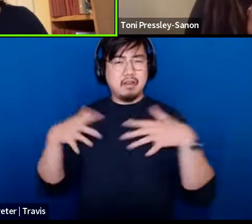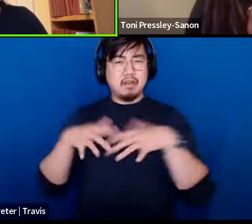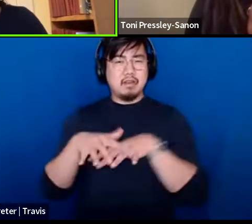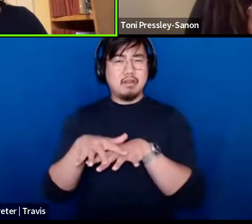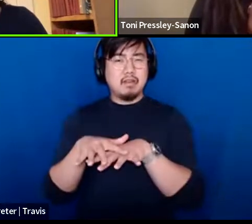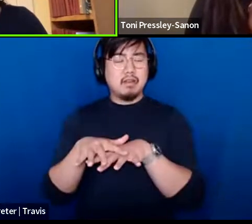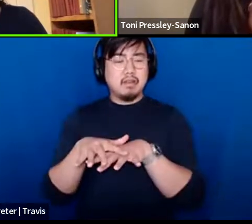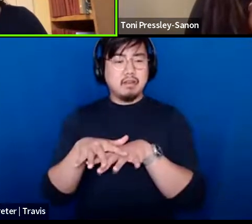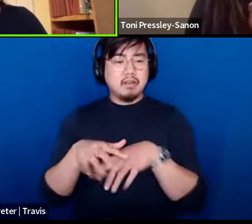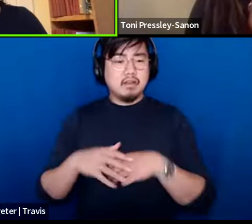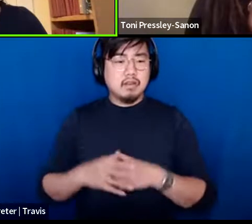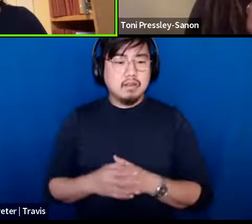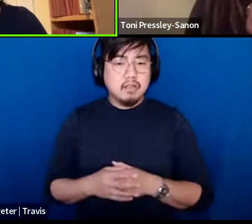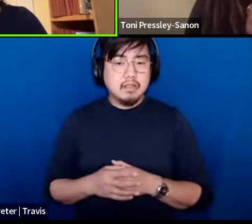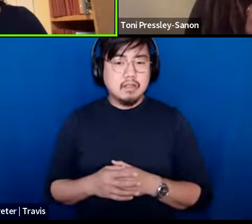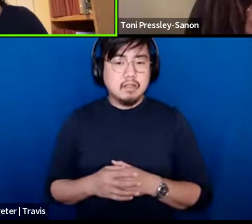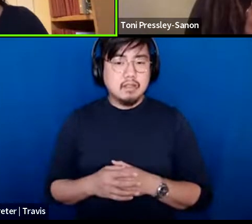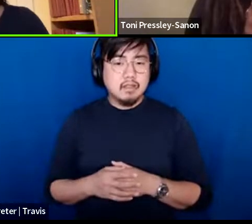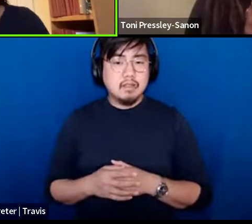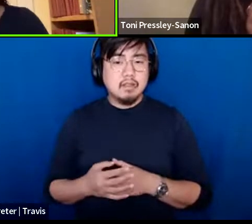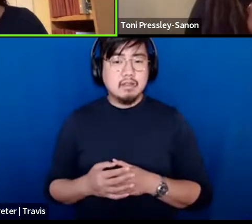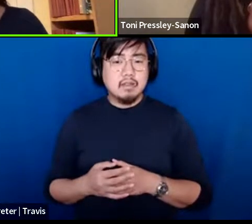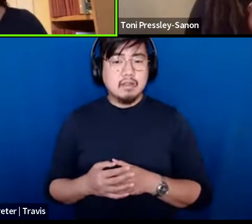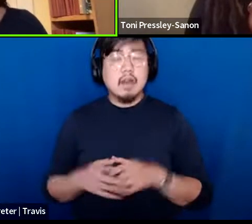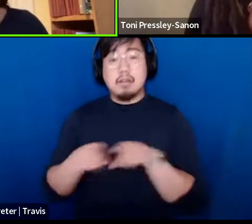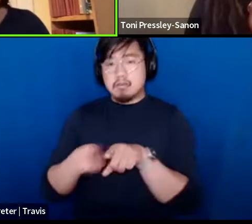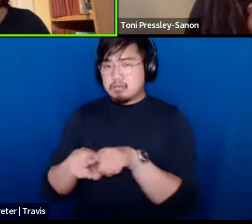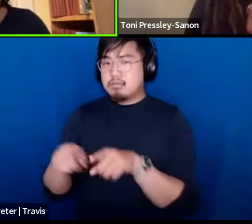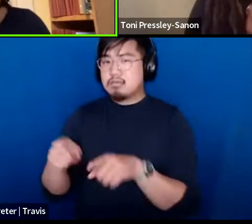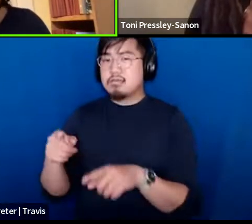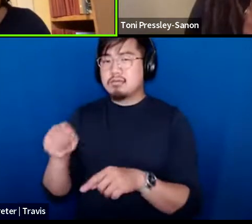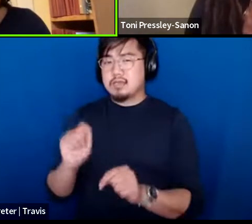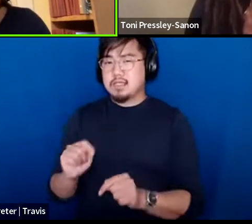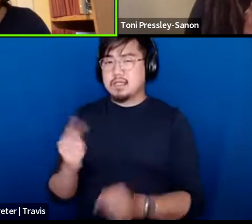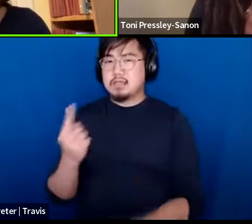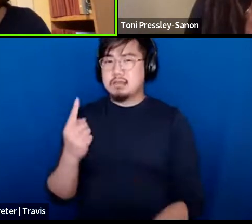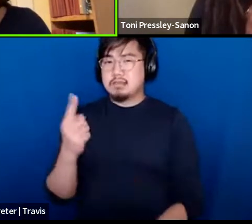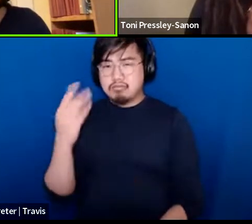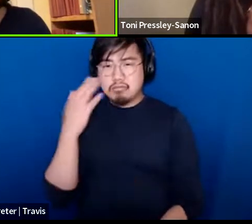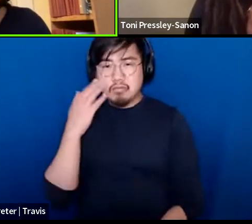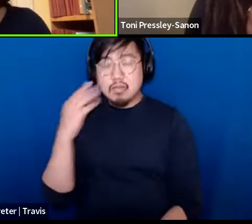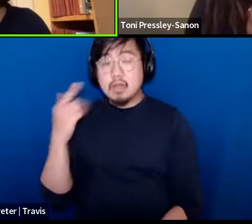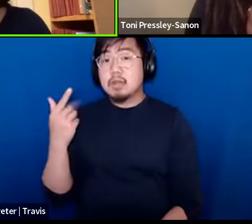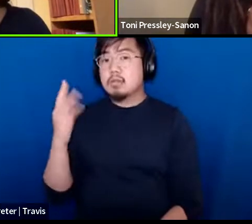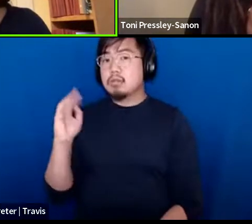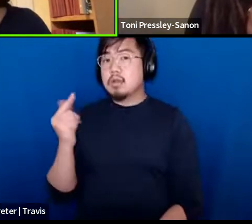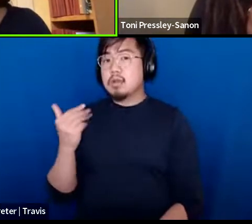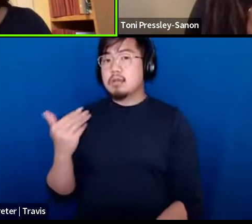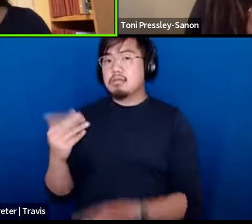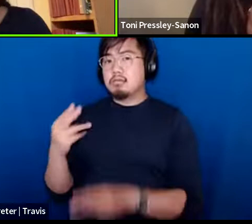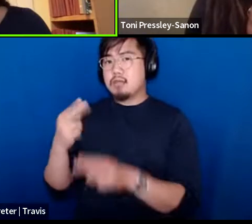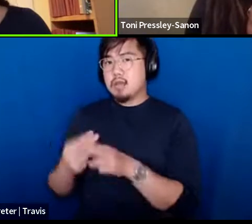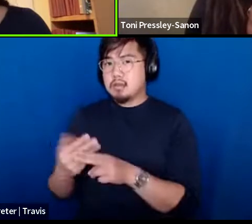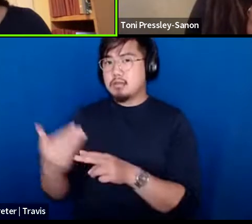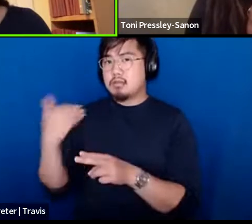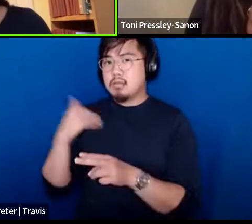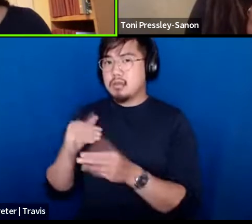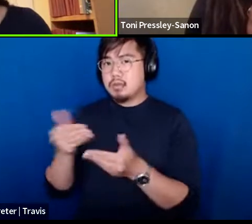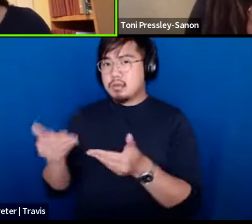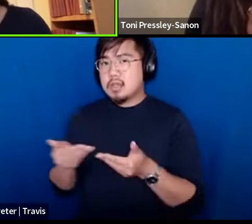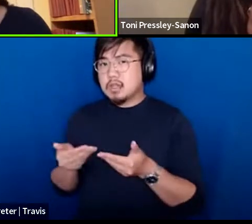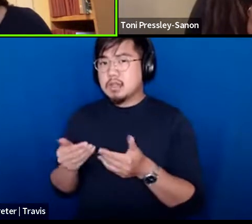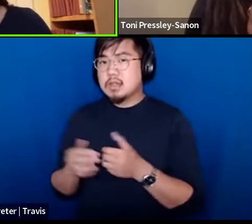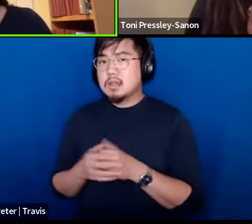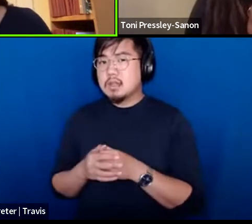And then, this is something that is familiar to you. And I think something that Greg mentioned in the introduction, then it was bringing